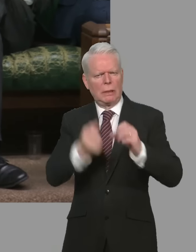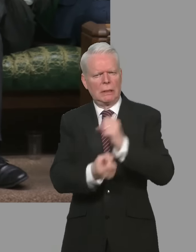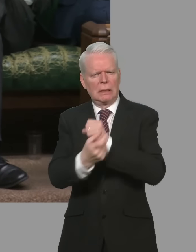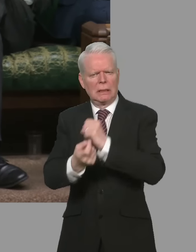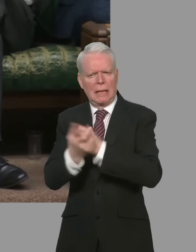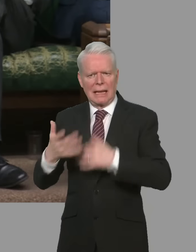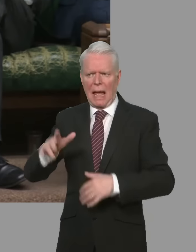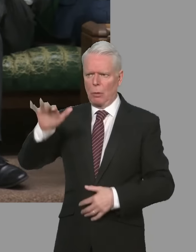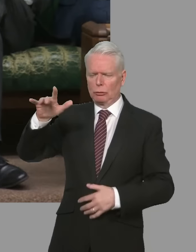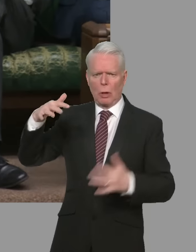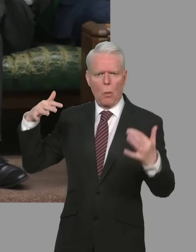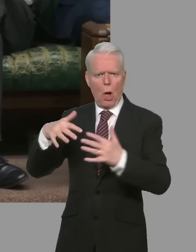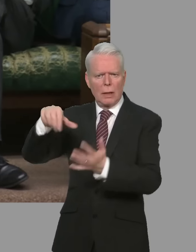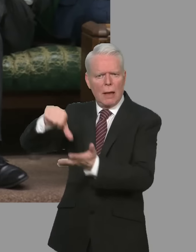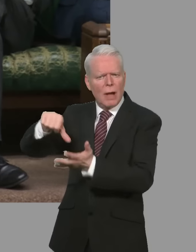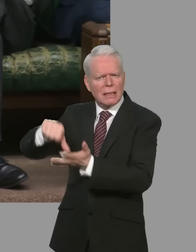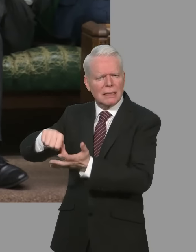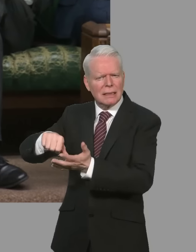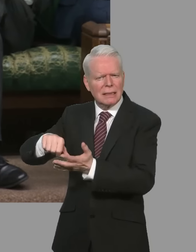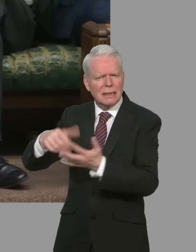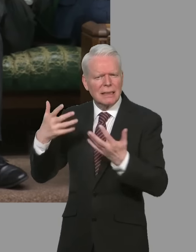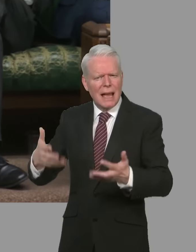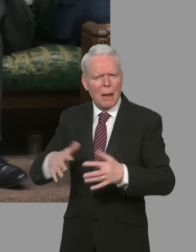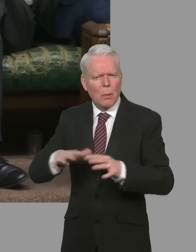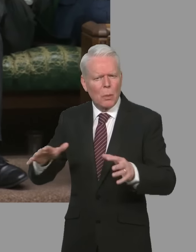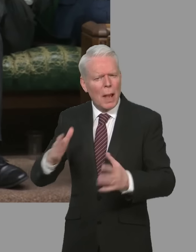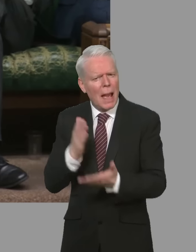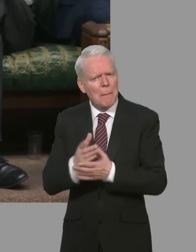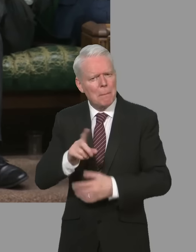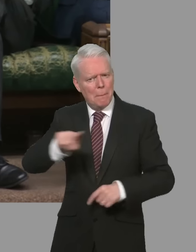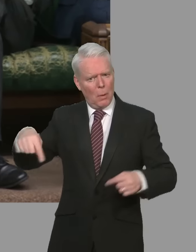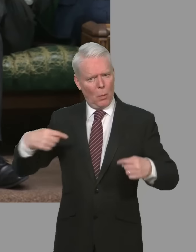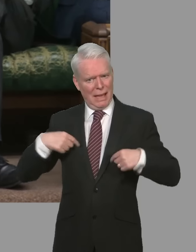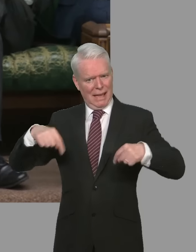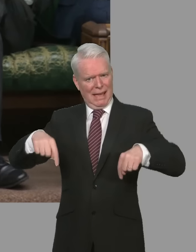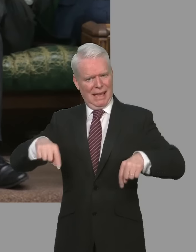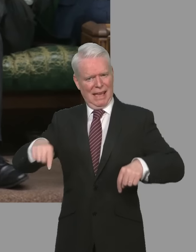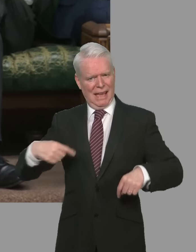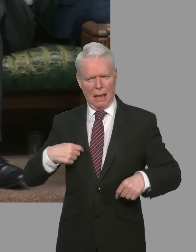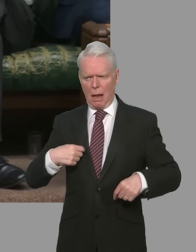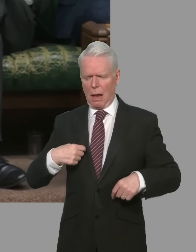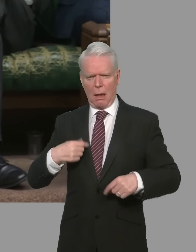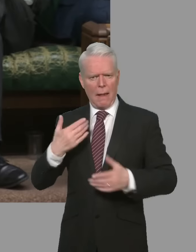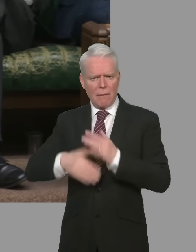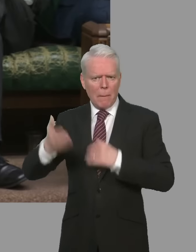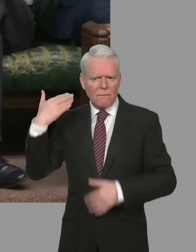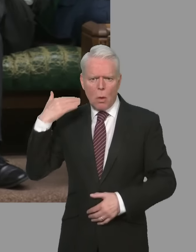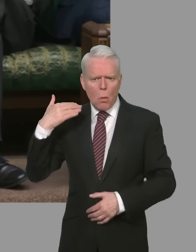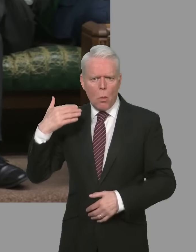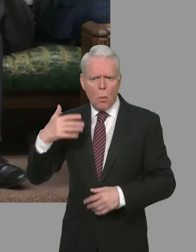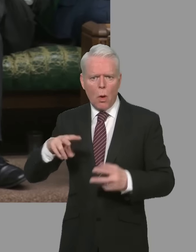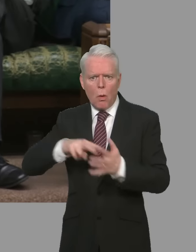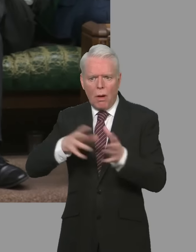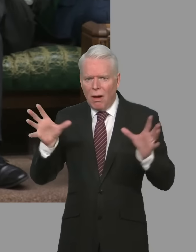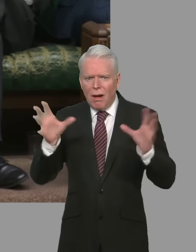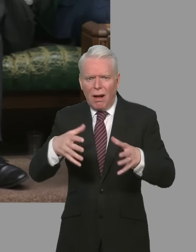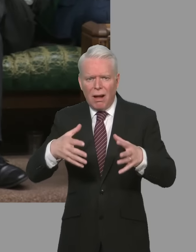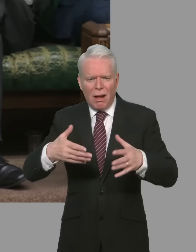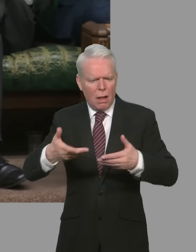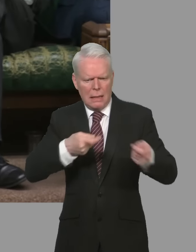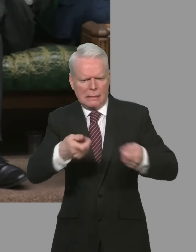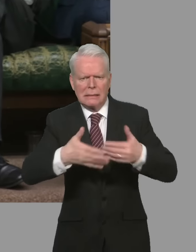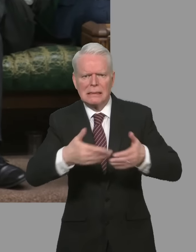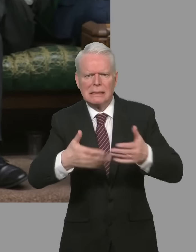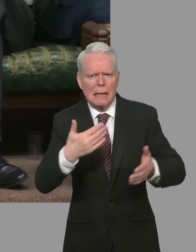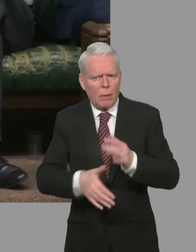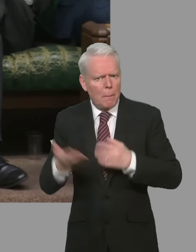Minister, it doesn't matter, it's not party political, I simply ask him, can he make the decision now that they will proscribe this